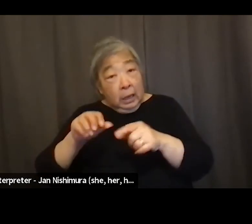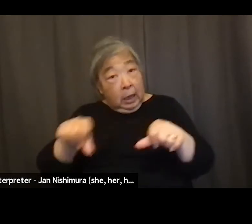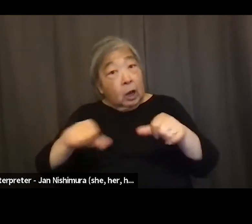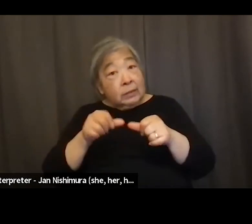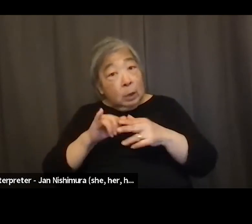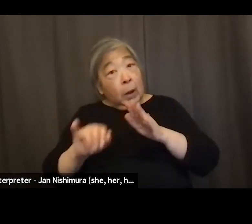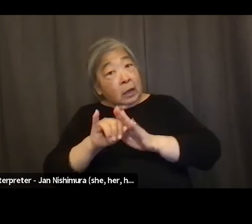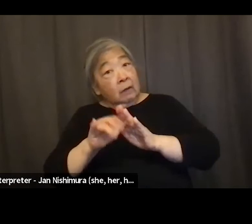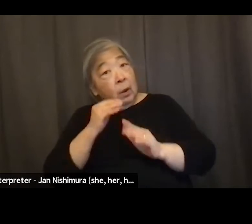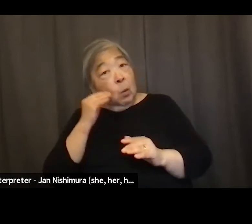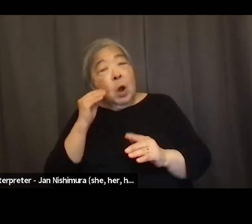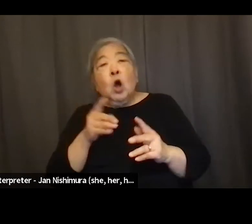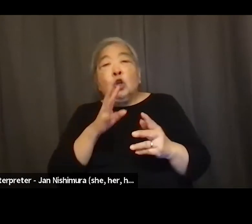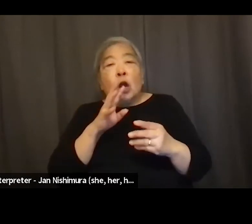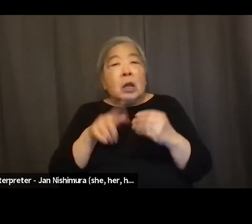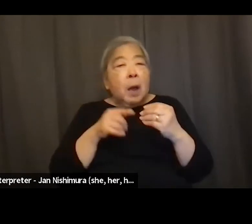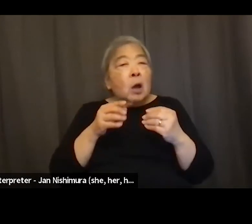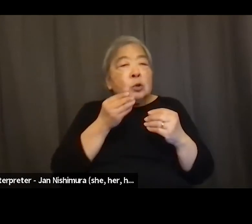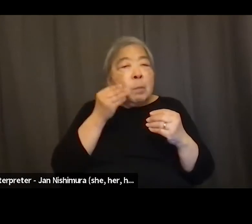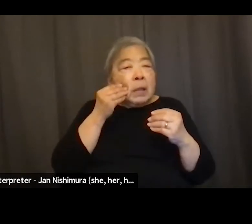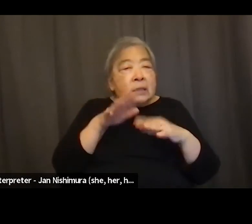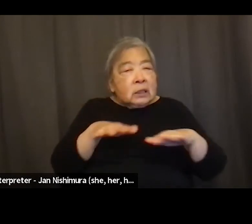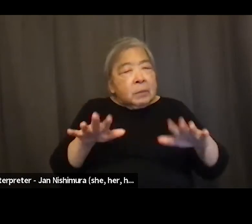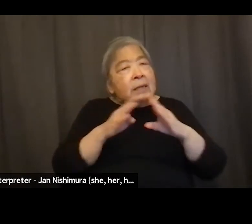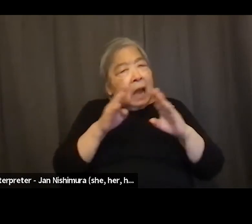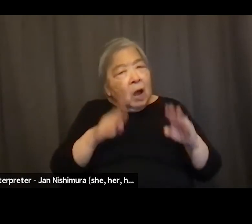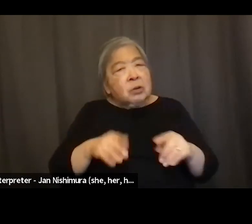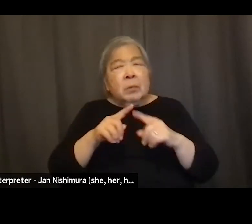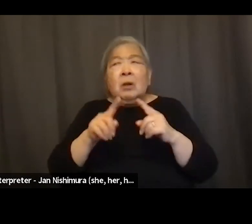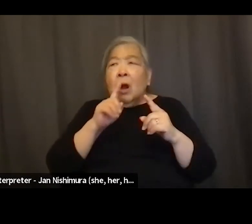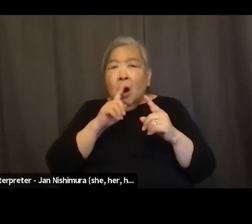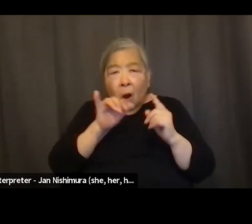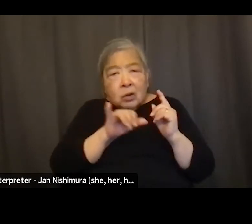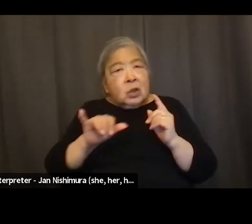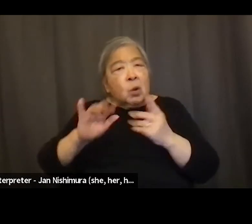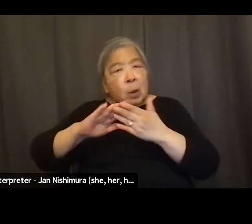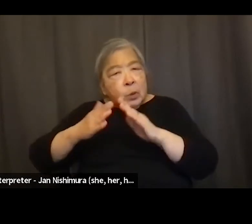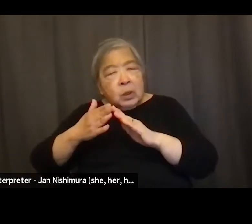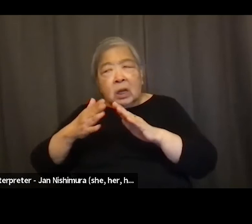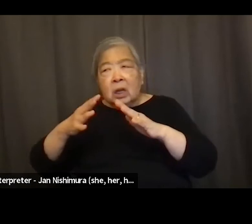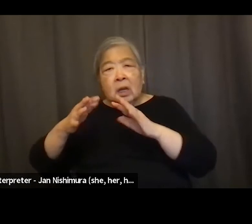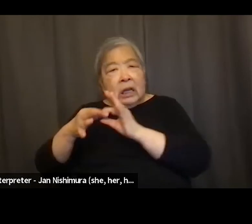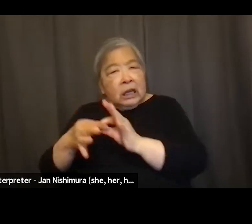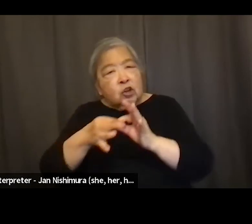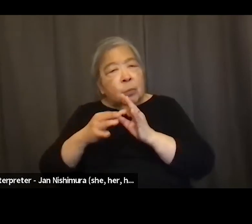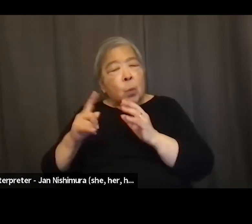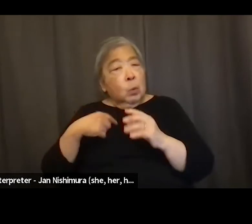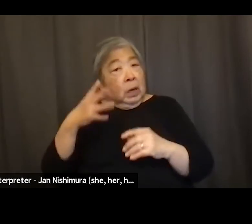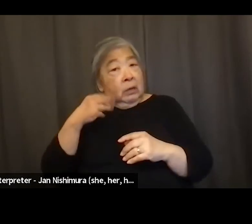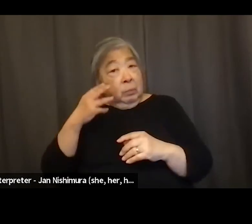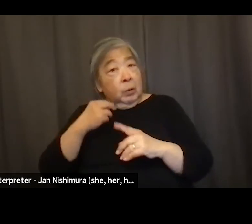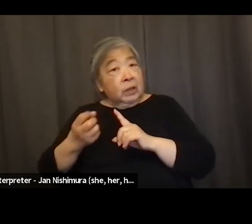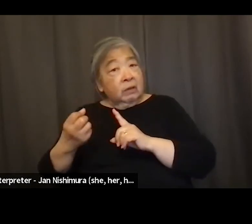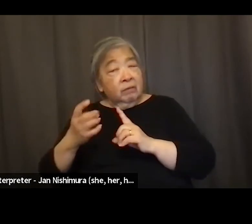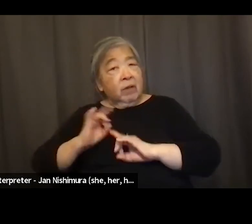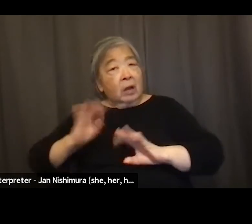only talking about the domestic space as just house, but literally the communities and kinship spaces in which we experience violence. What does